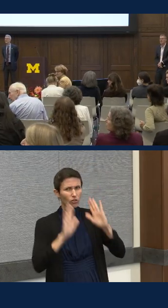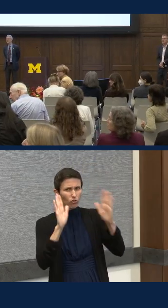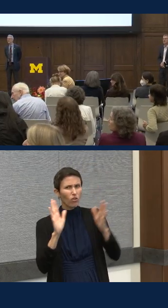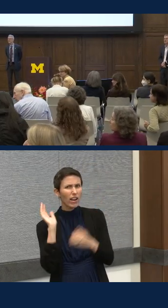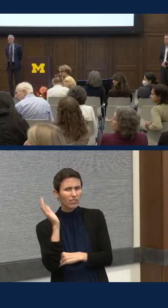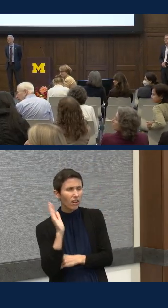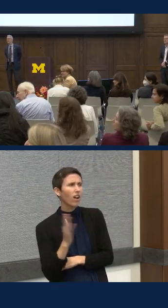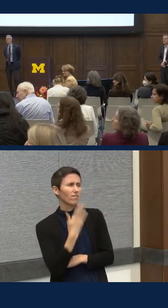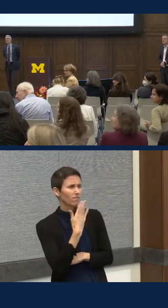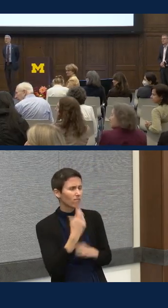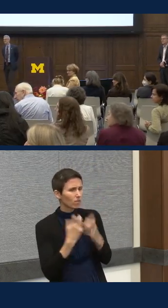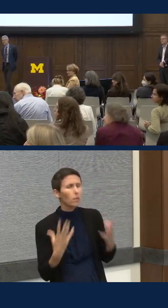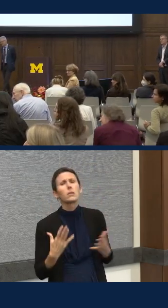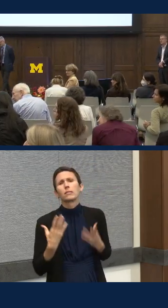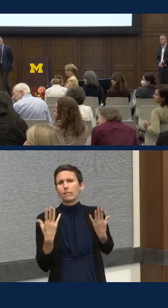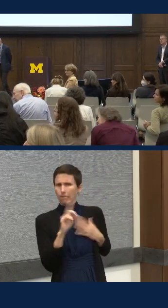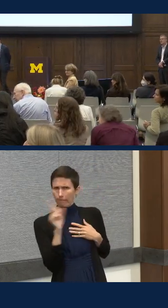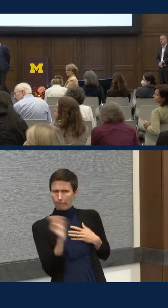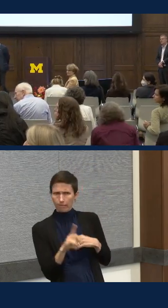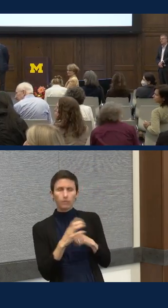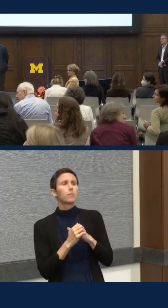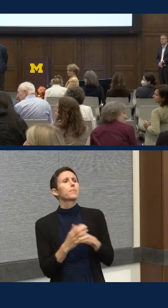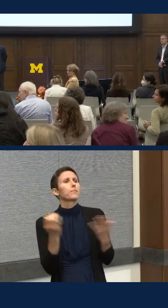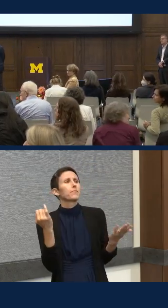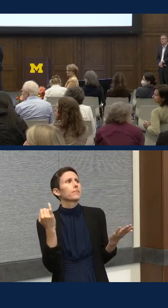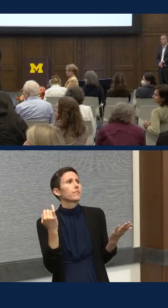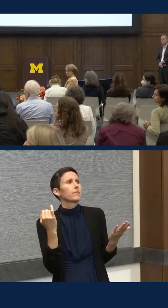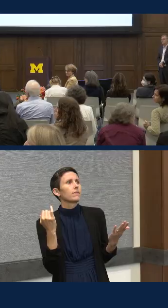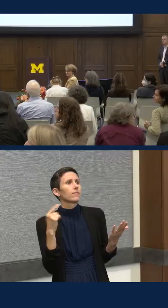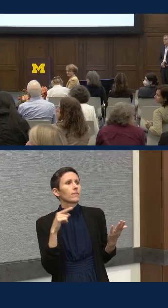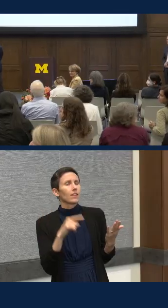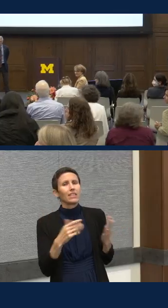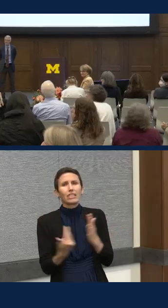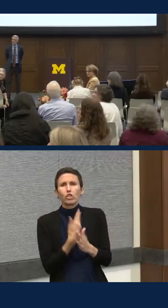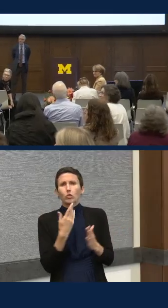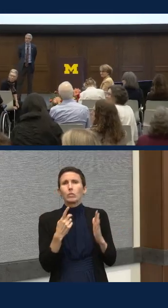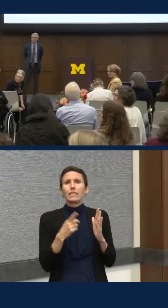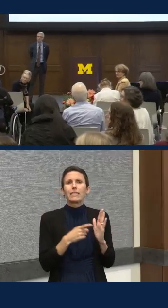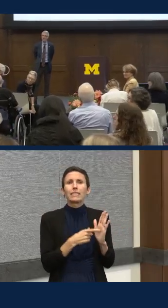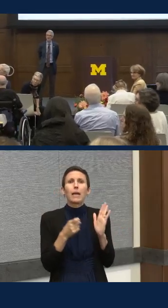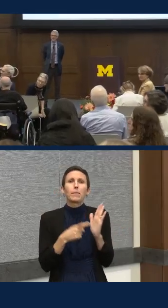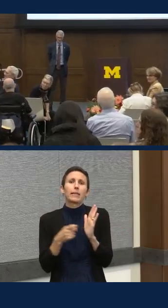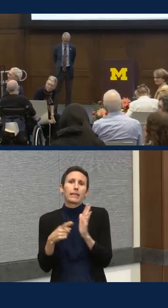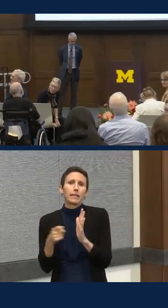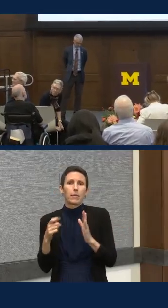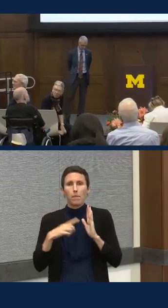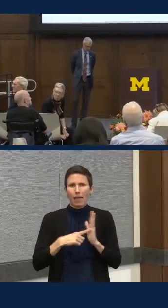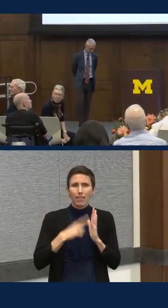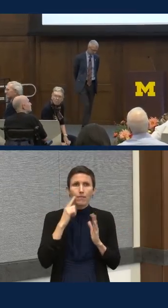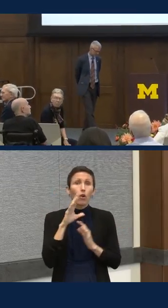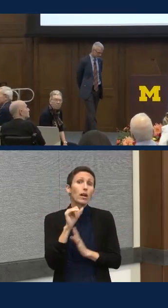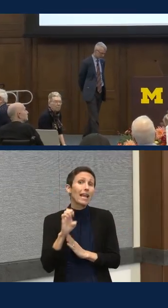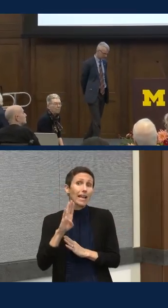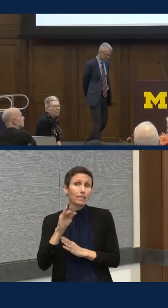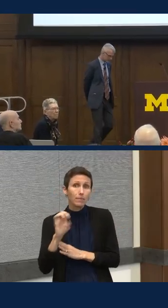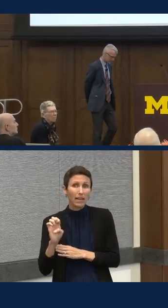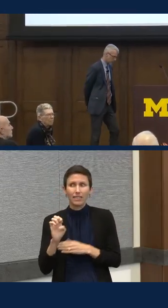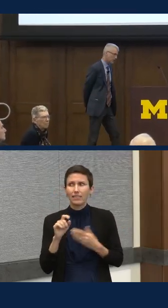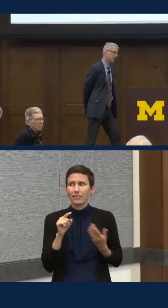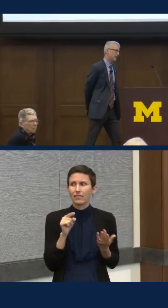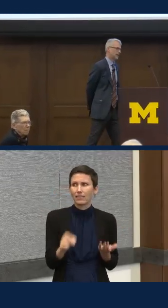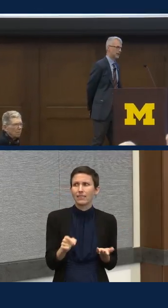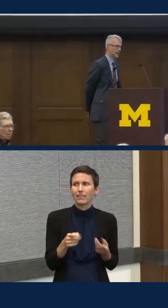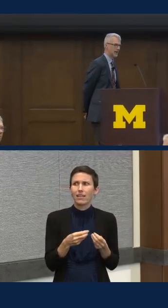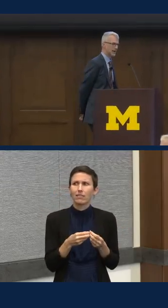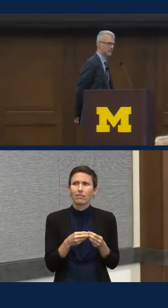much. Quick question. Is this a new sampling method for the case space, is it lossless, so to say?